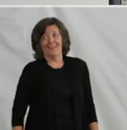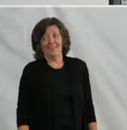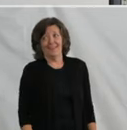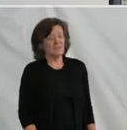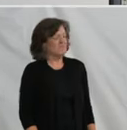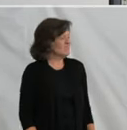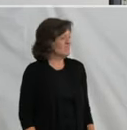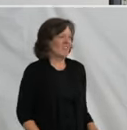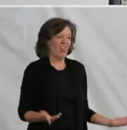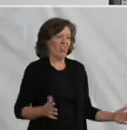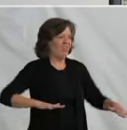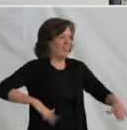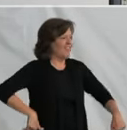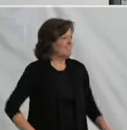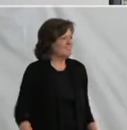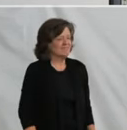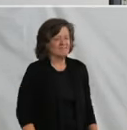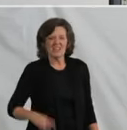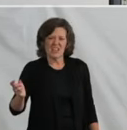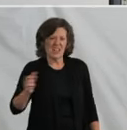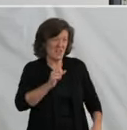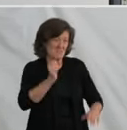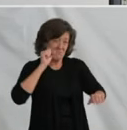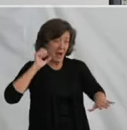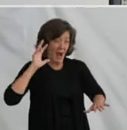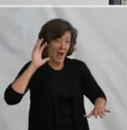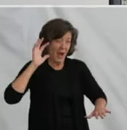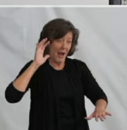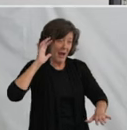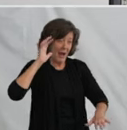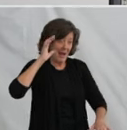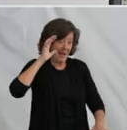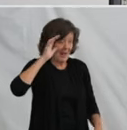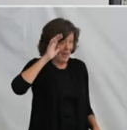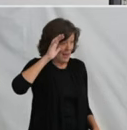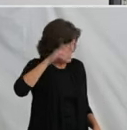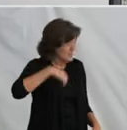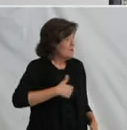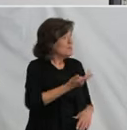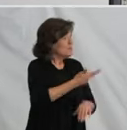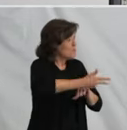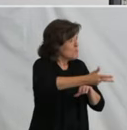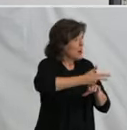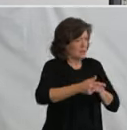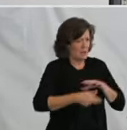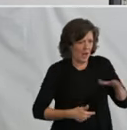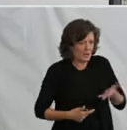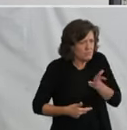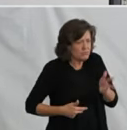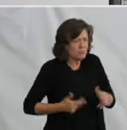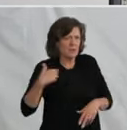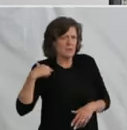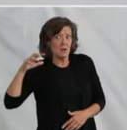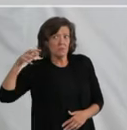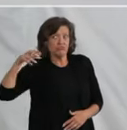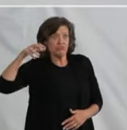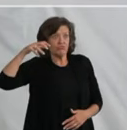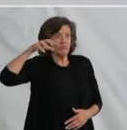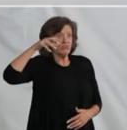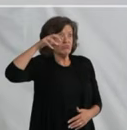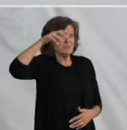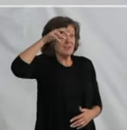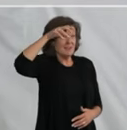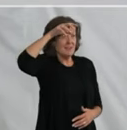But it was too late. He let go of that giant rock, and it soared out over the teacher's parking lot higher and higher and higher, and